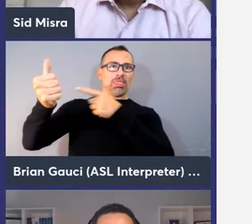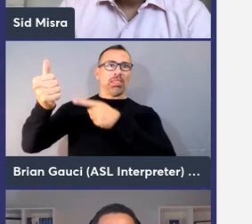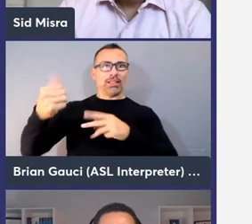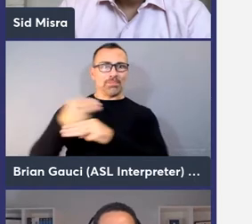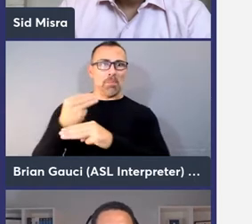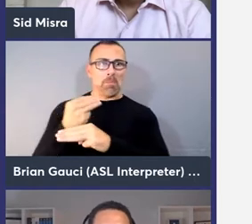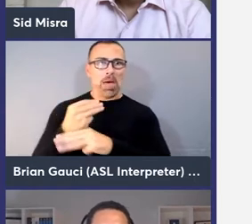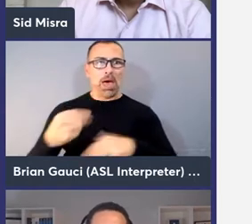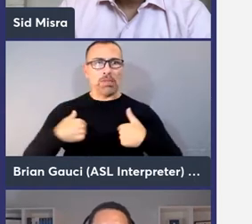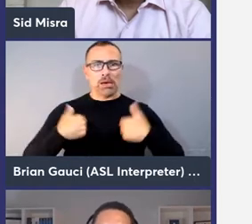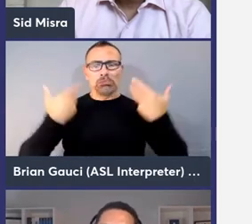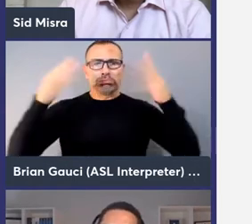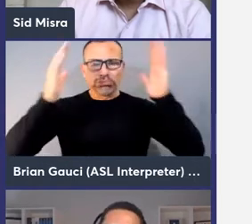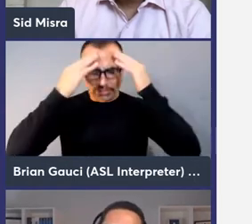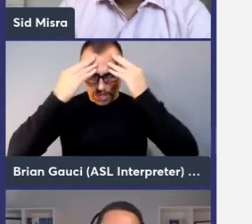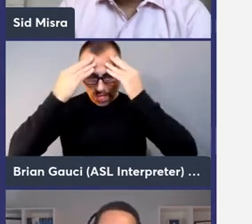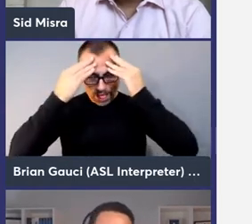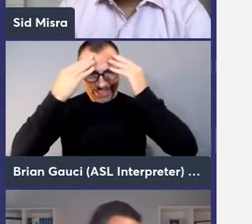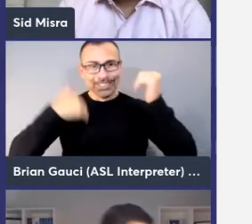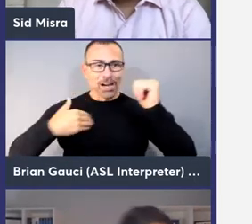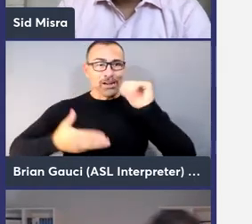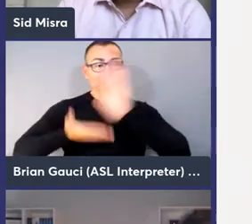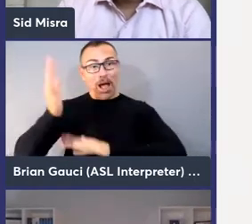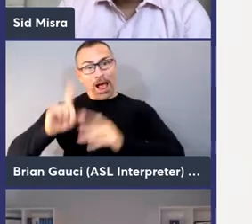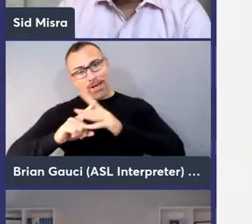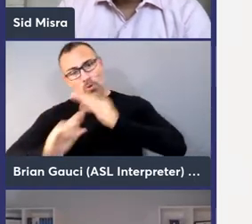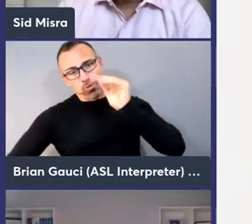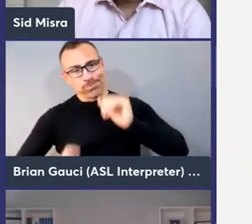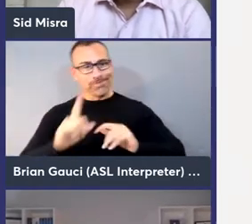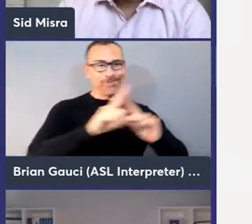math, I'm running away. Me too. See ya.